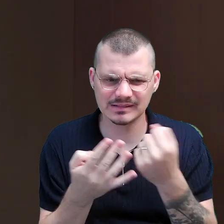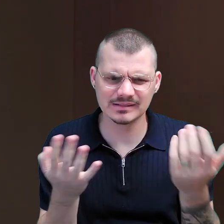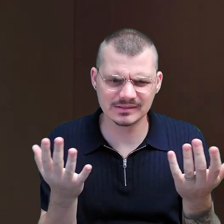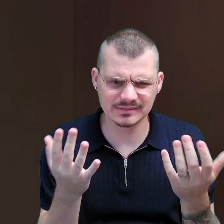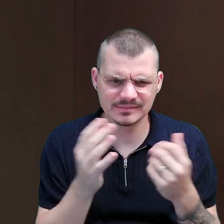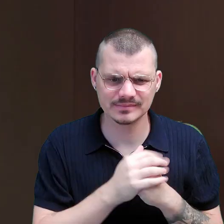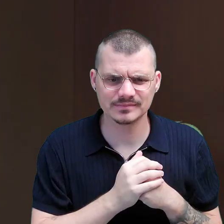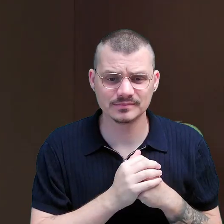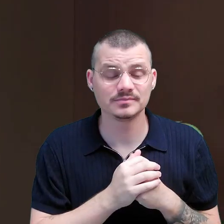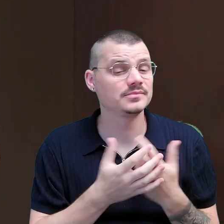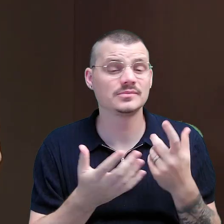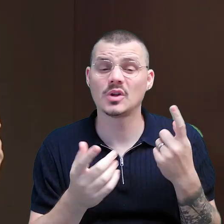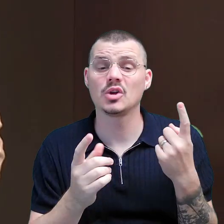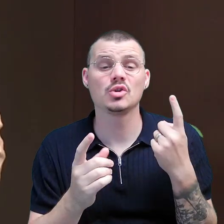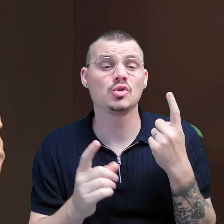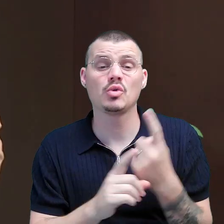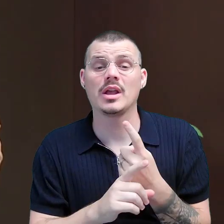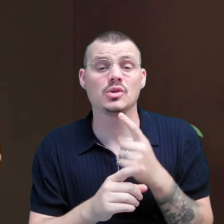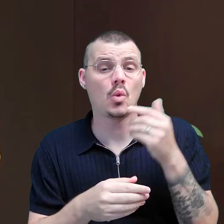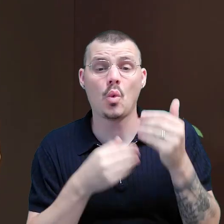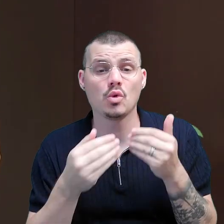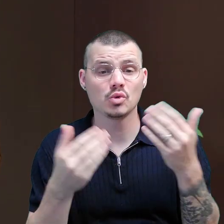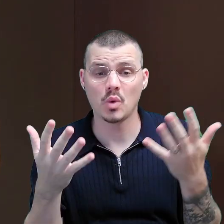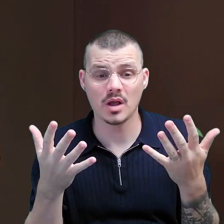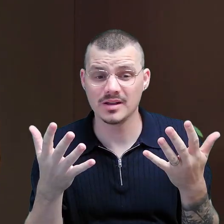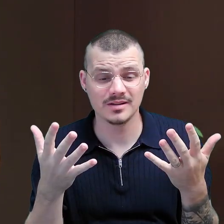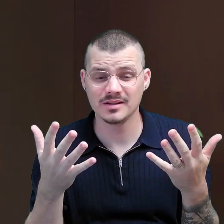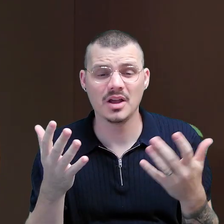possibilities? And the correct order is we